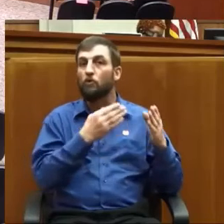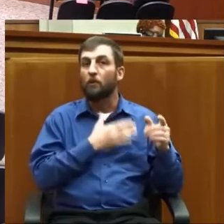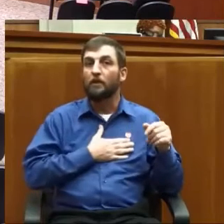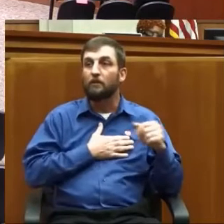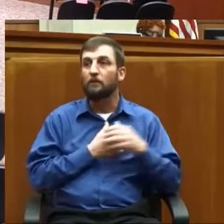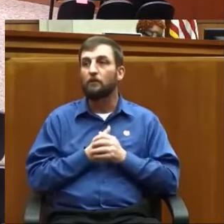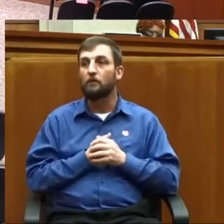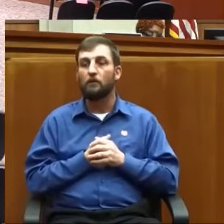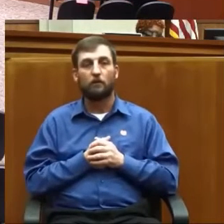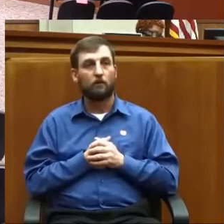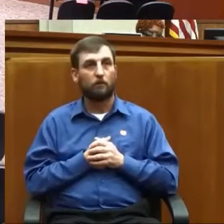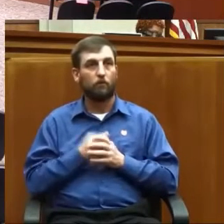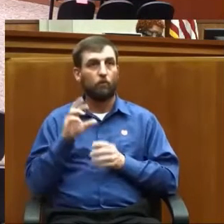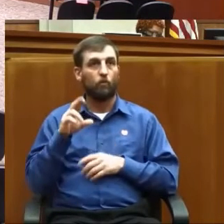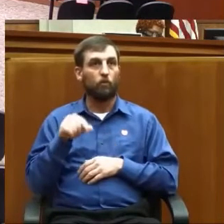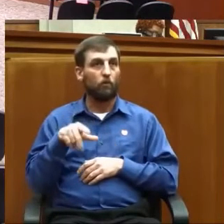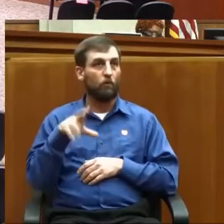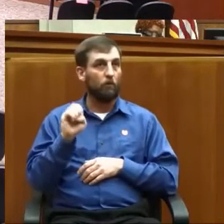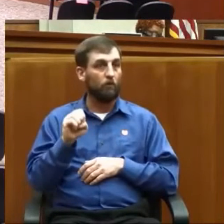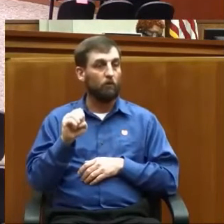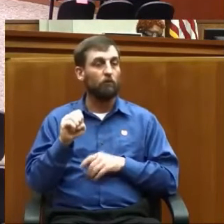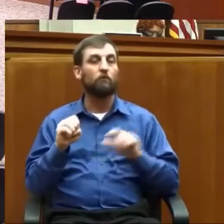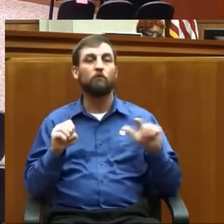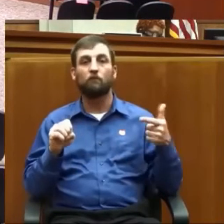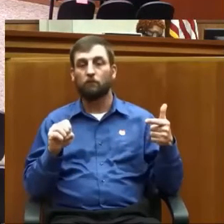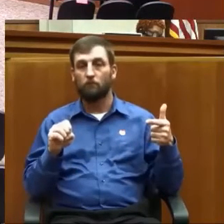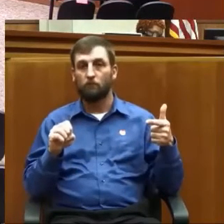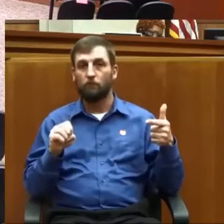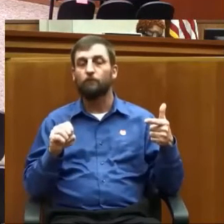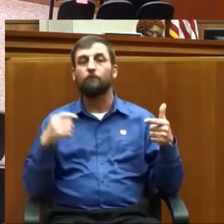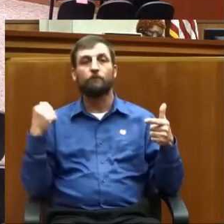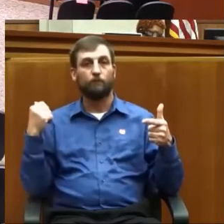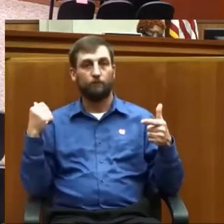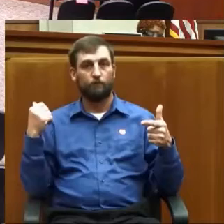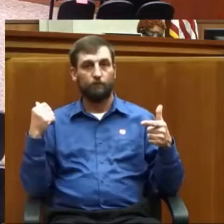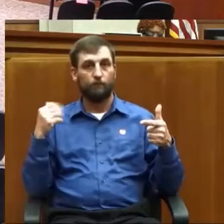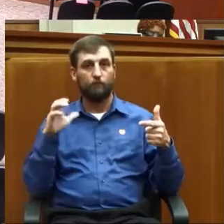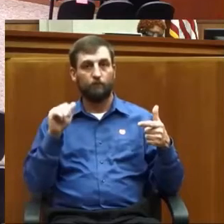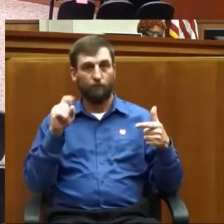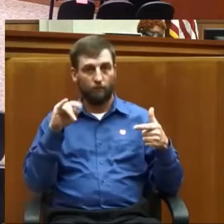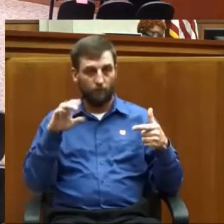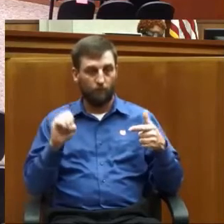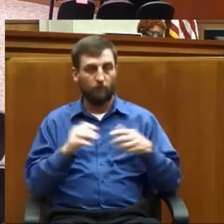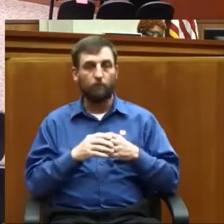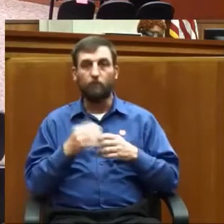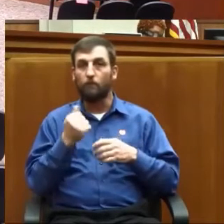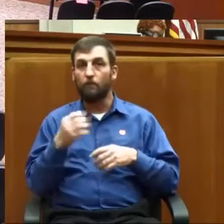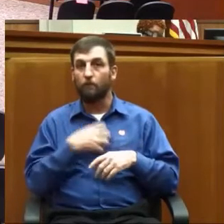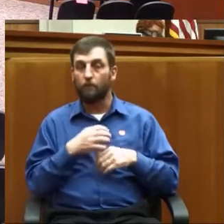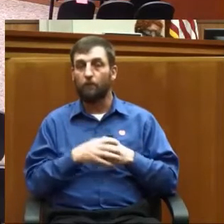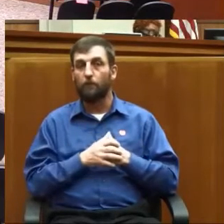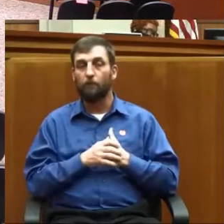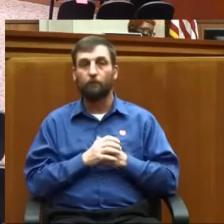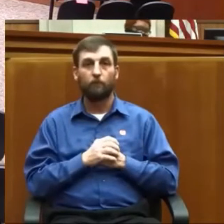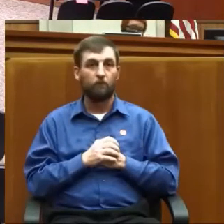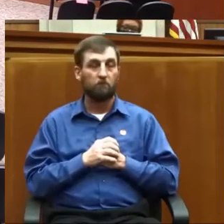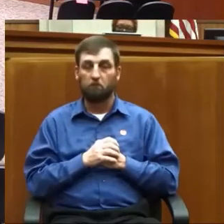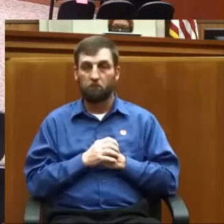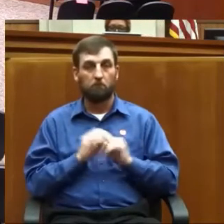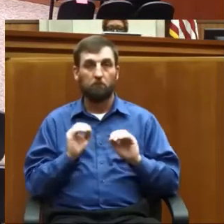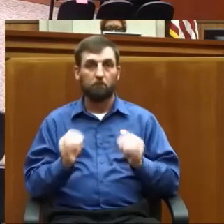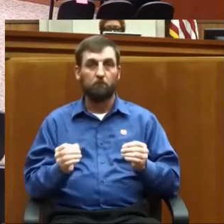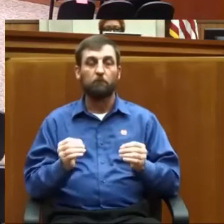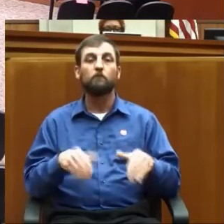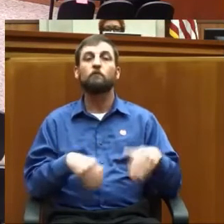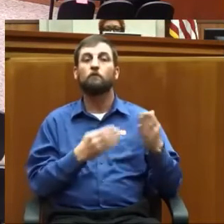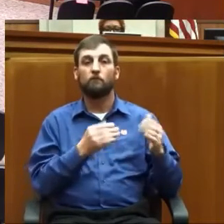please. Mr. Rock, any second? Second. Second by Mr. Castile. Any objection?